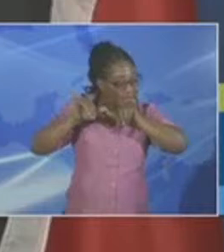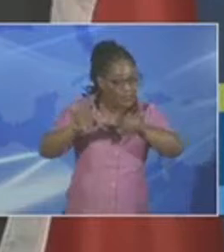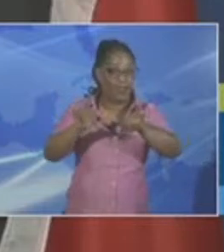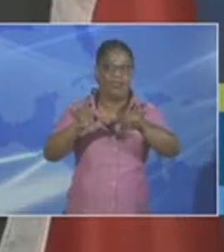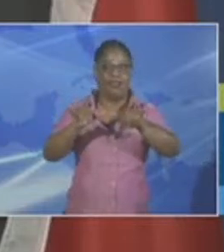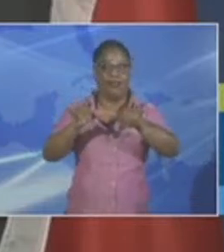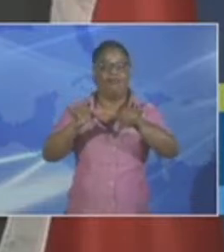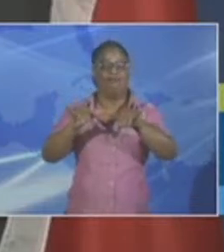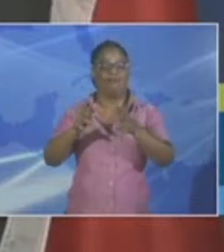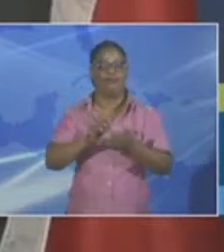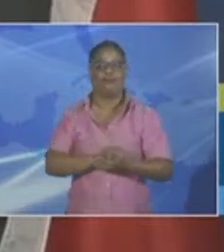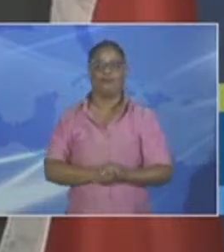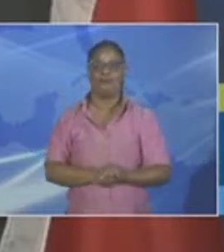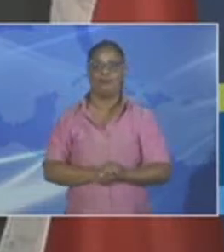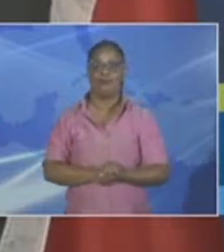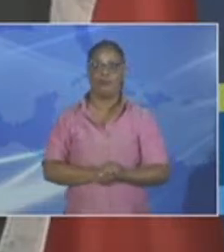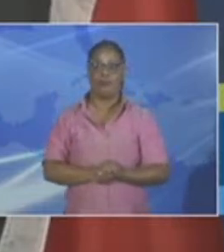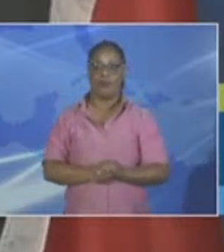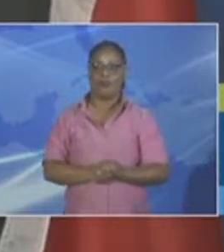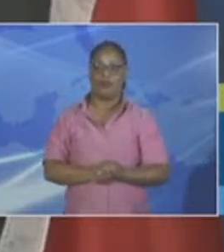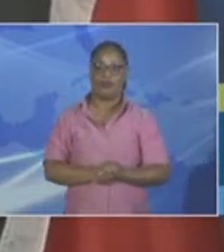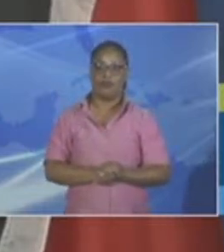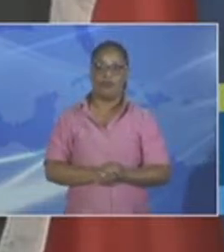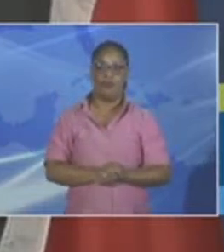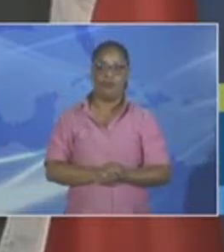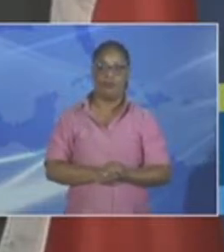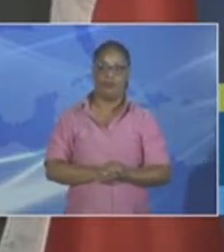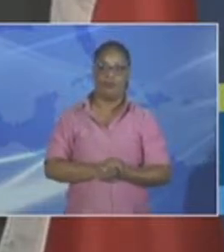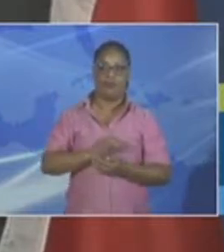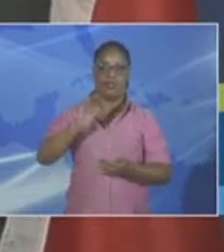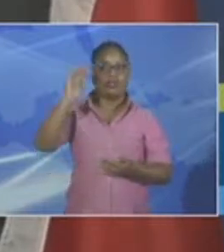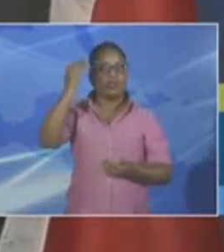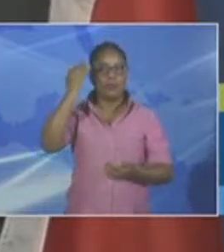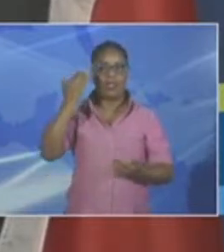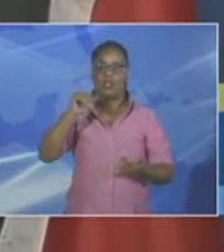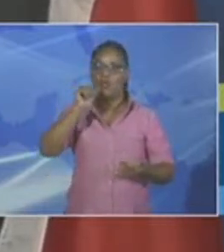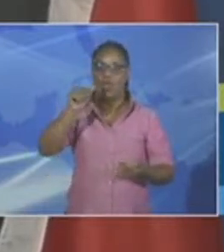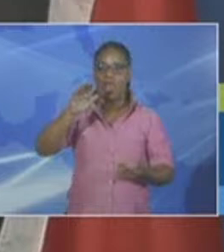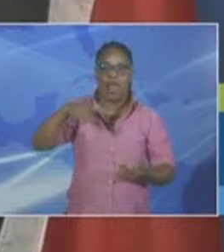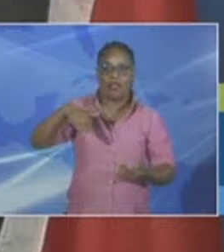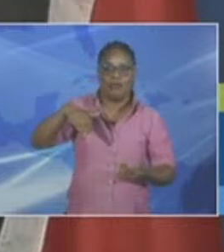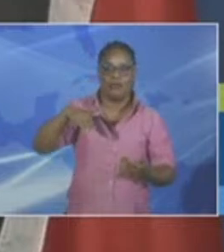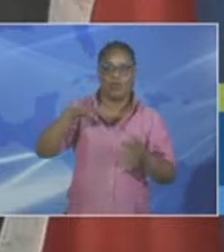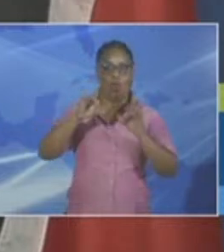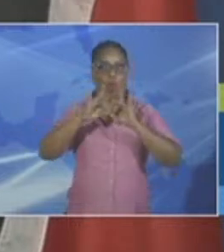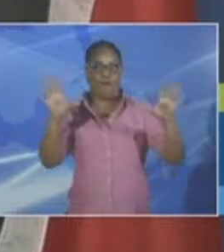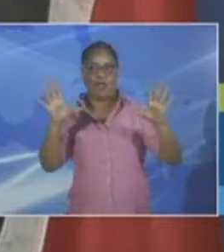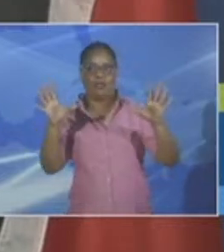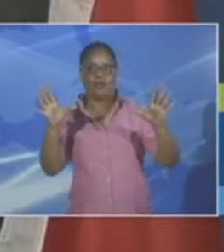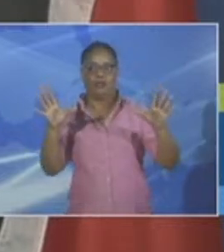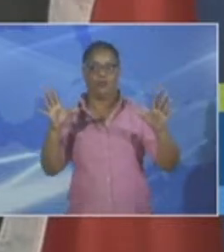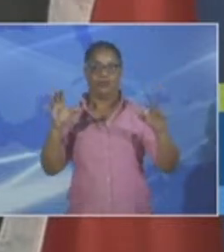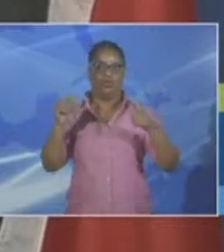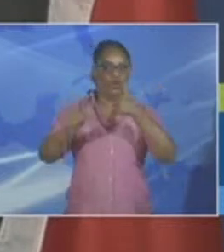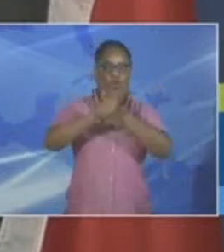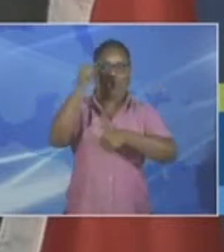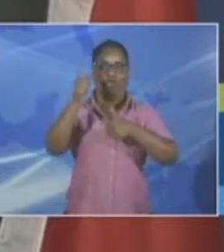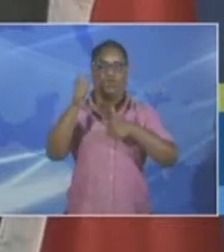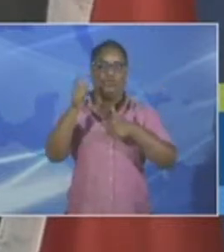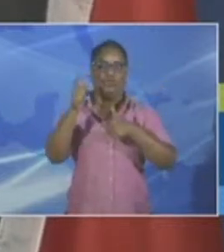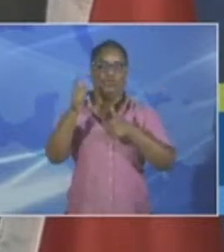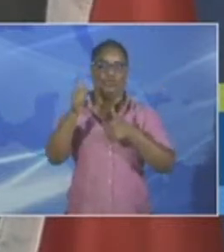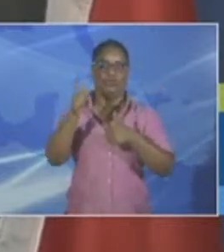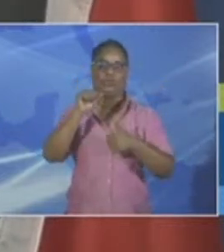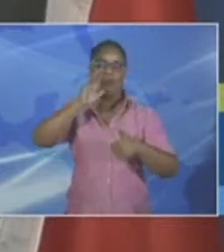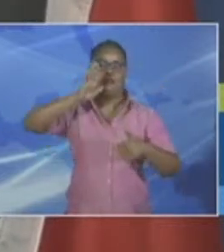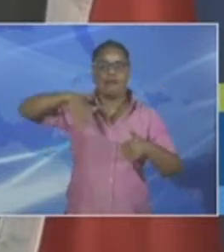Fortunately, so far, none of them have posed a threat to negatively change where we are at. But given the biology of these